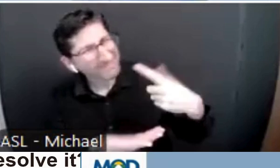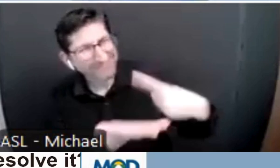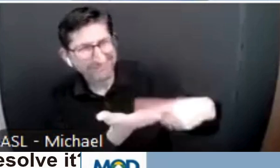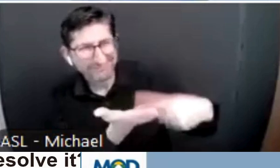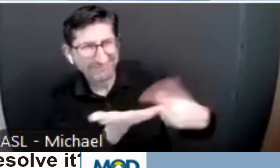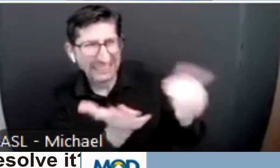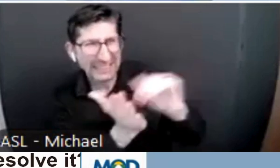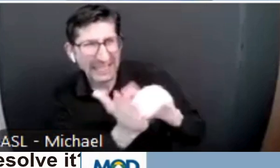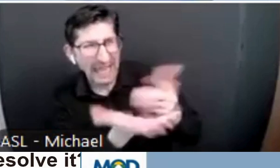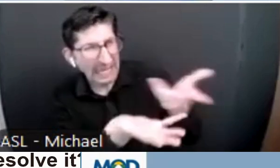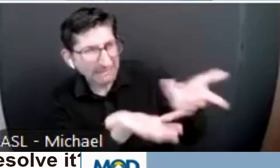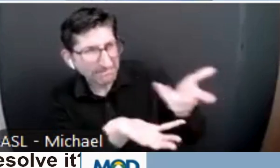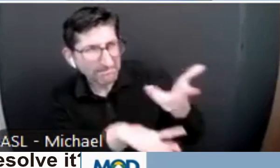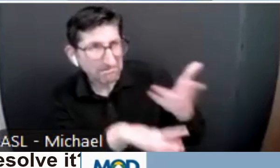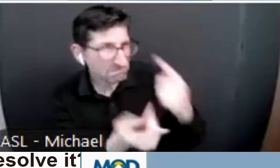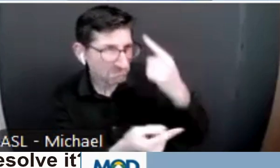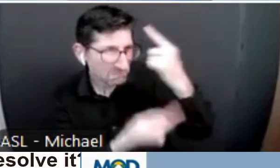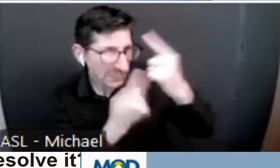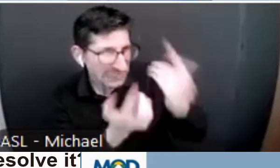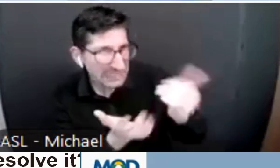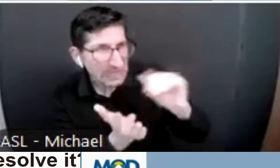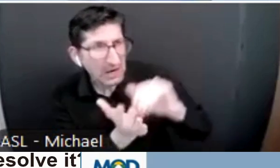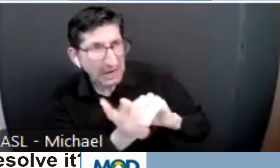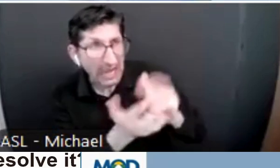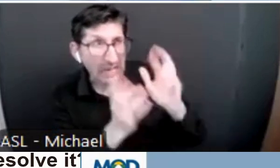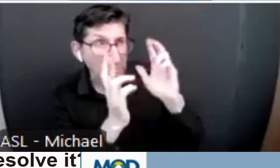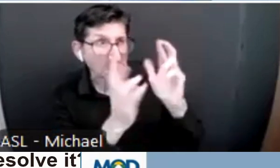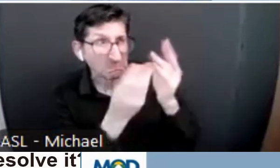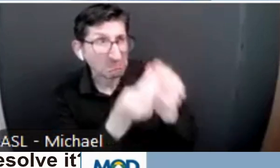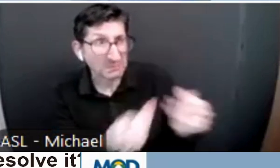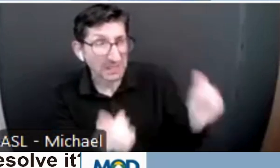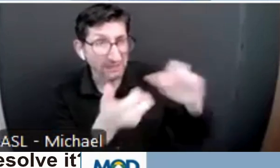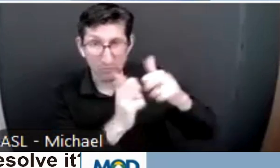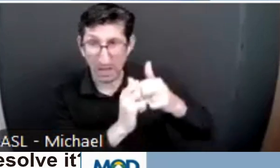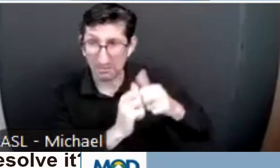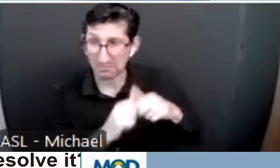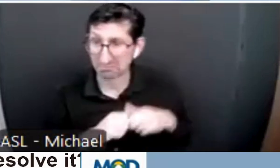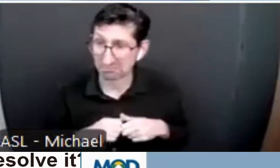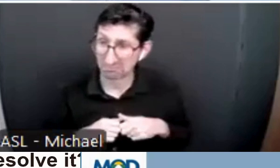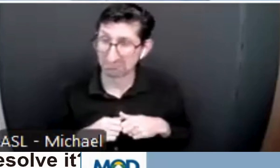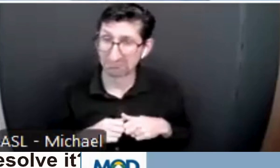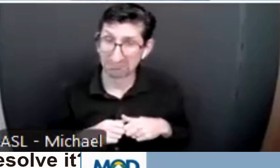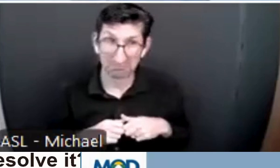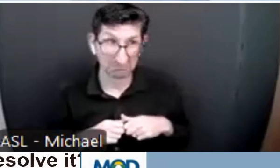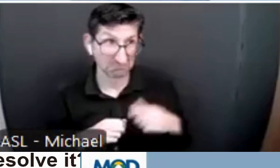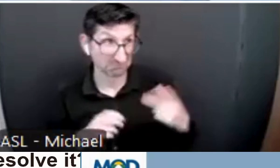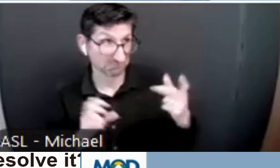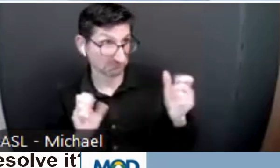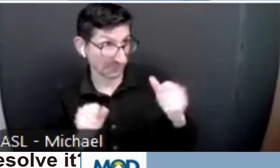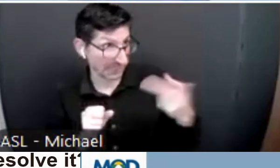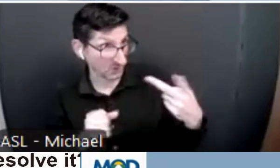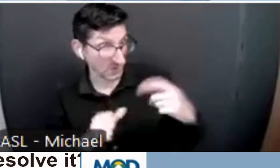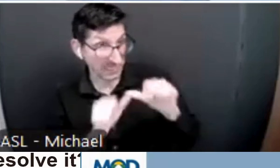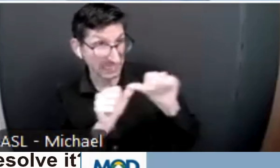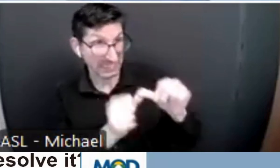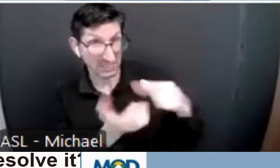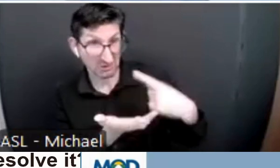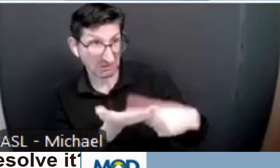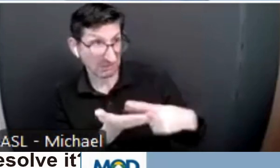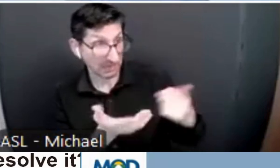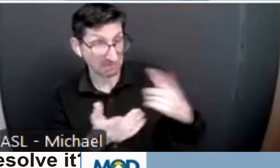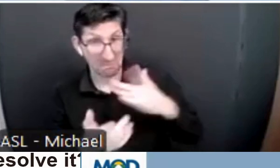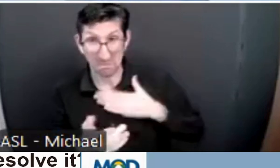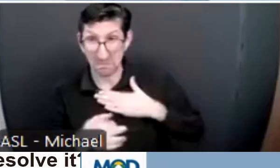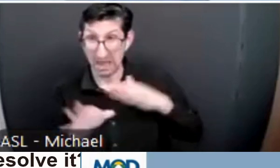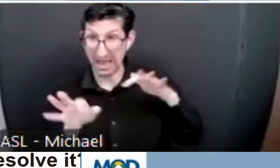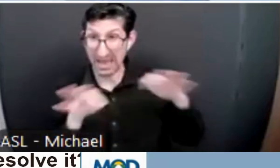them to reconsider and resolve the issue. Is there anything left to say? Did I do a great job explaining everything the